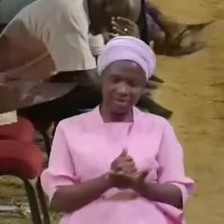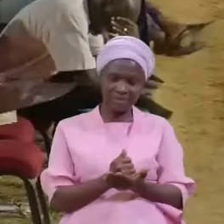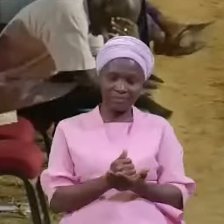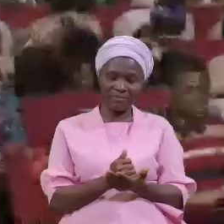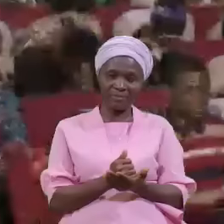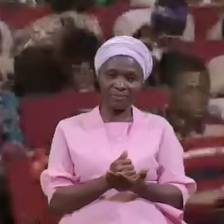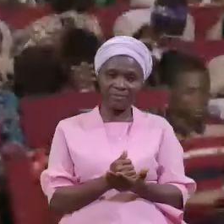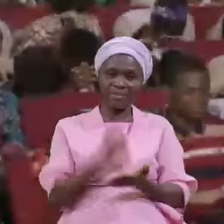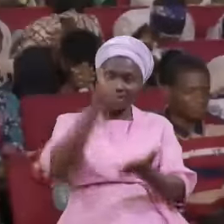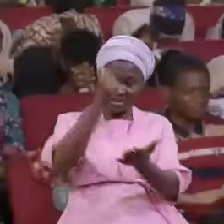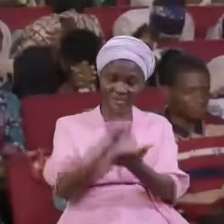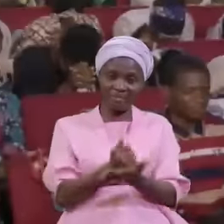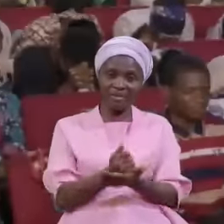Amen.